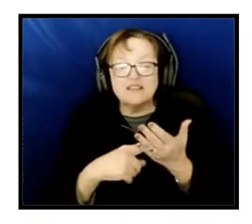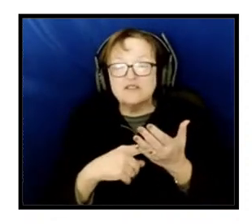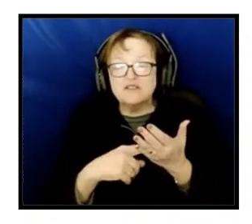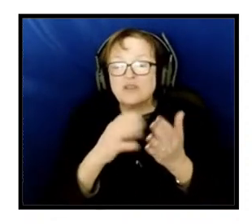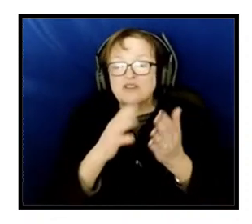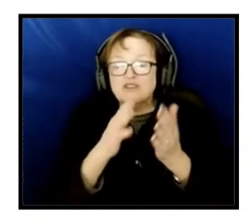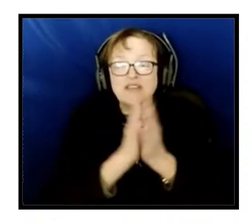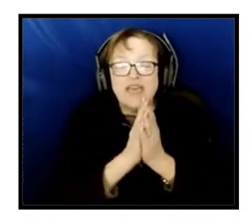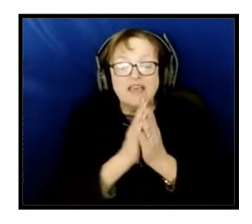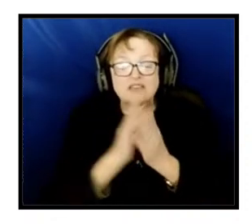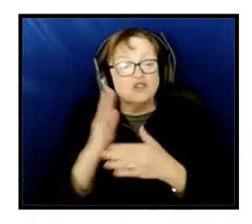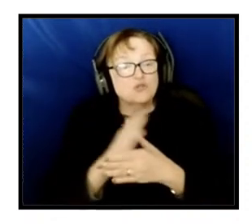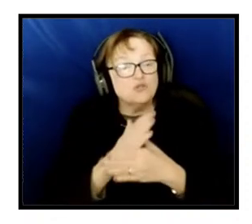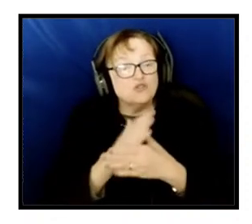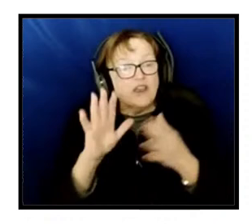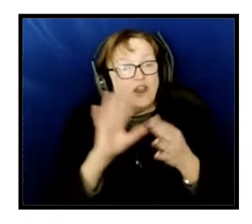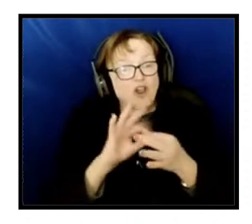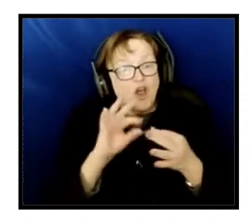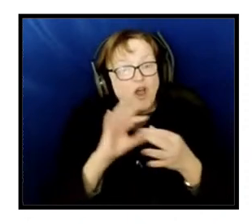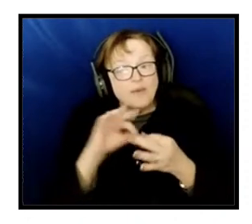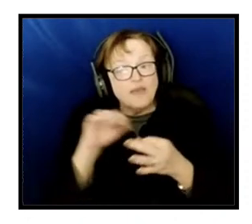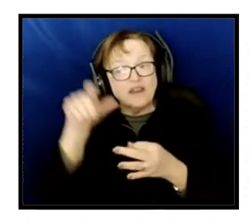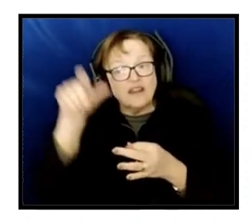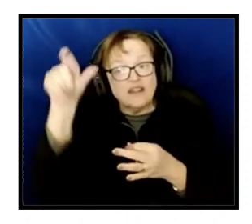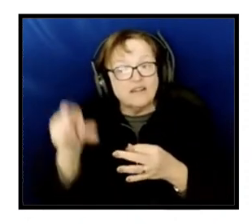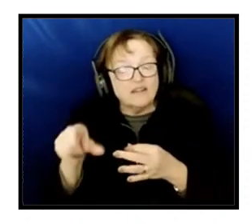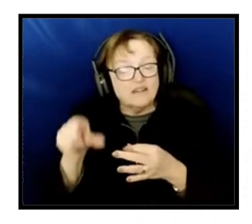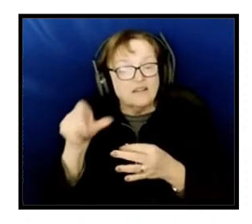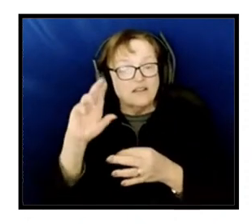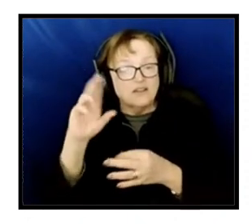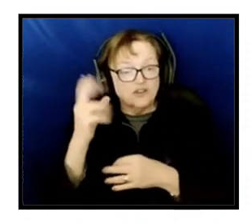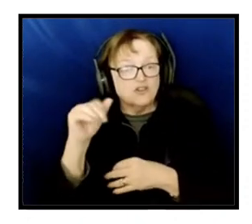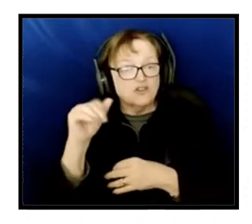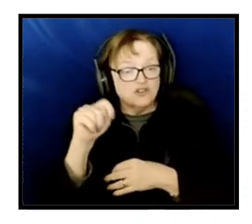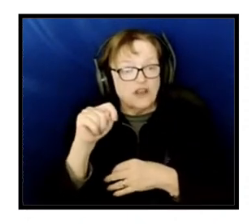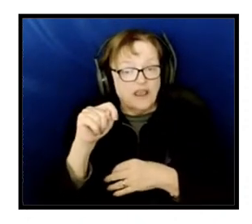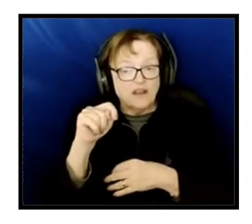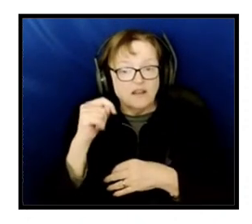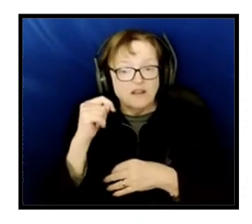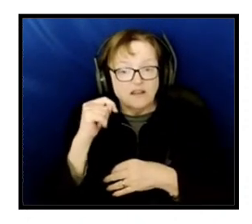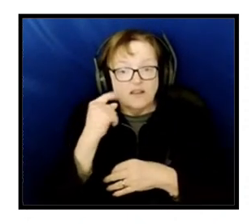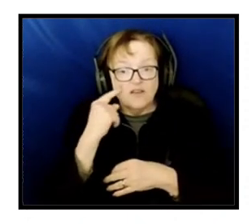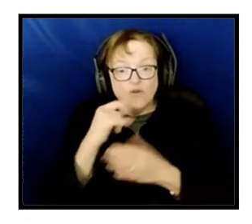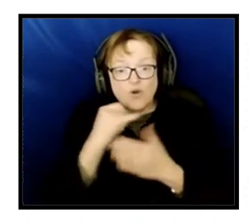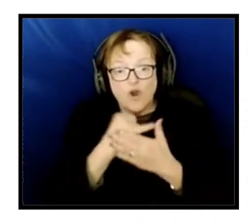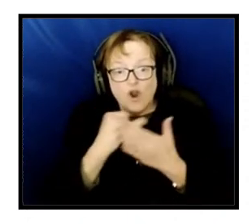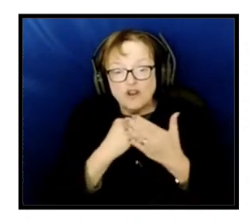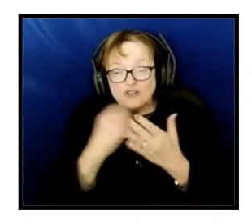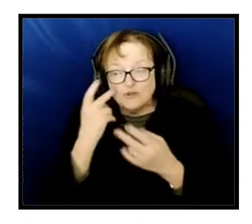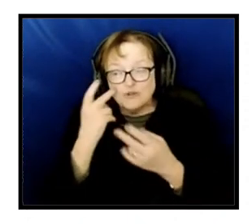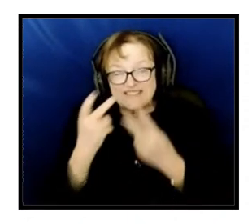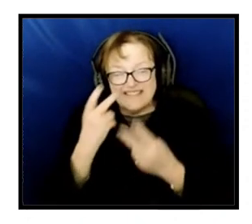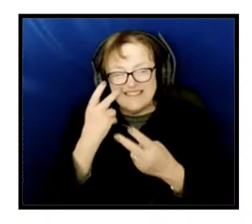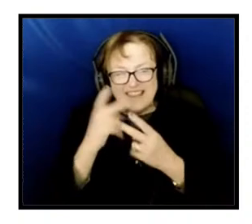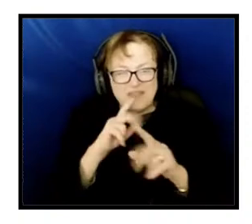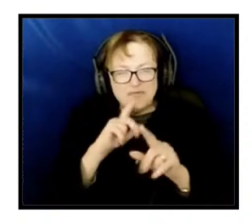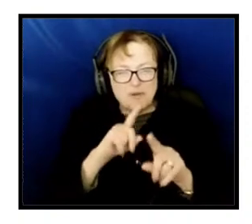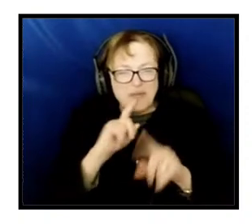share your comments and reflections in the chat box for the artists to field and reply to